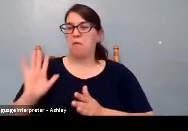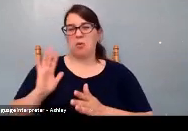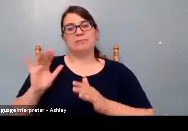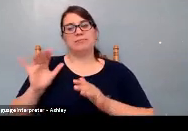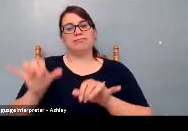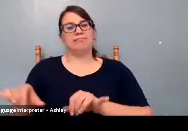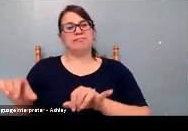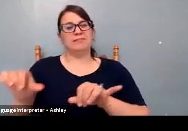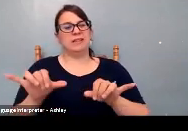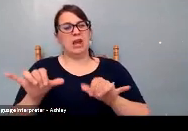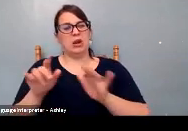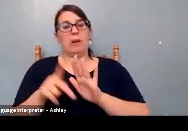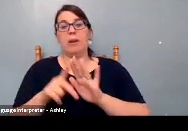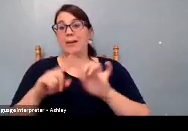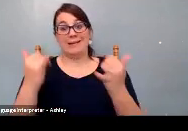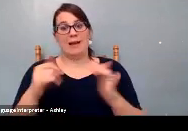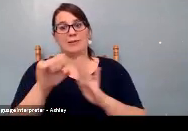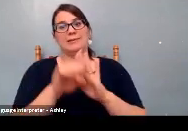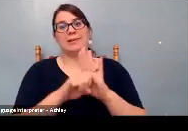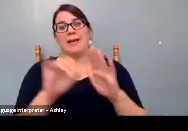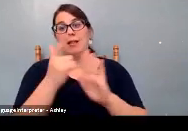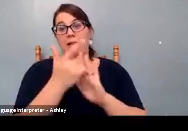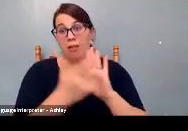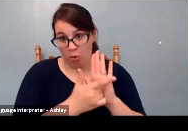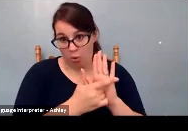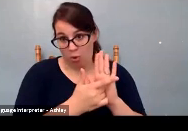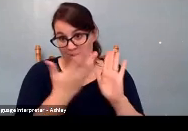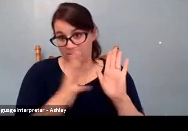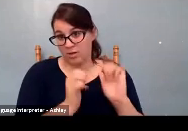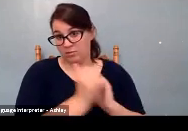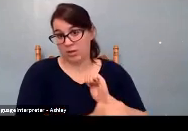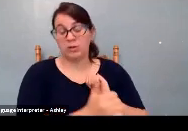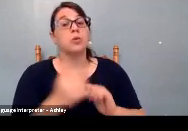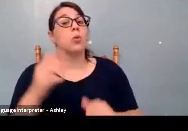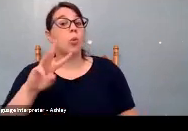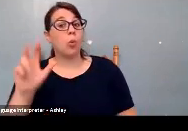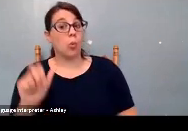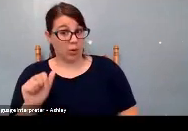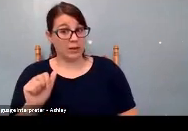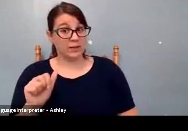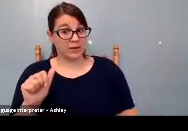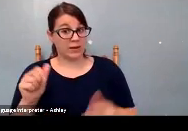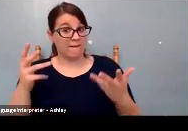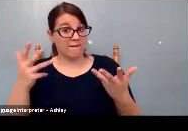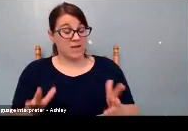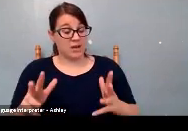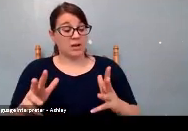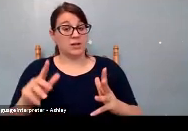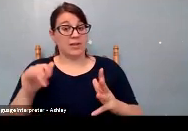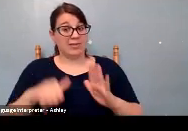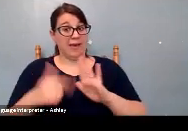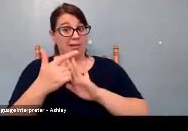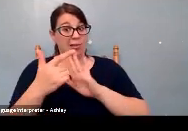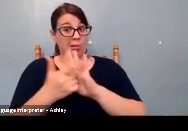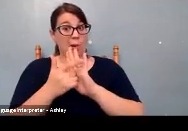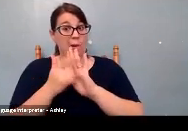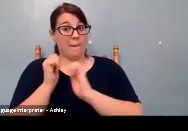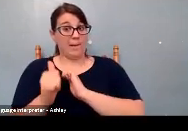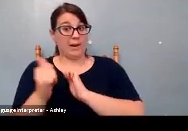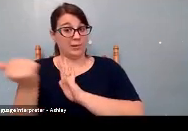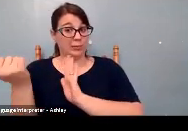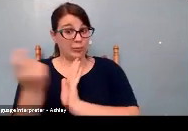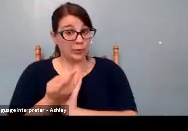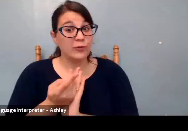state law. So West Virginia was one of the first states in the country to pass this legislation in which there cannot be